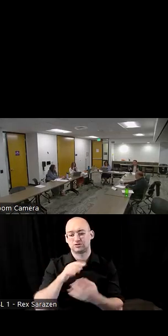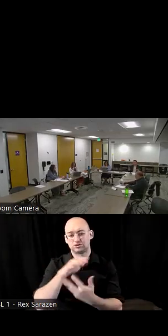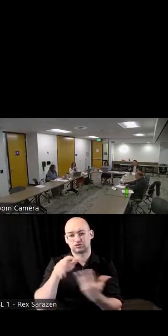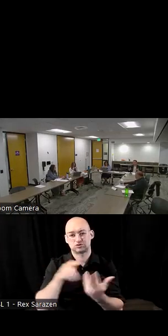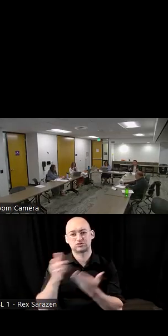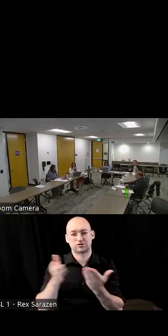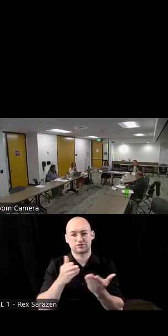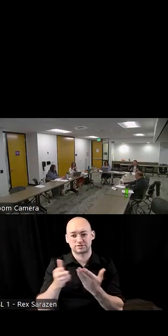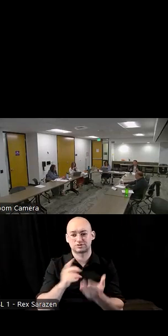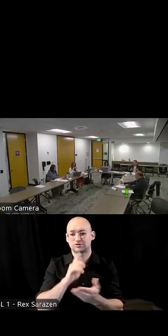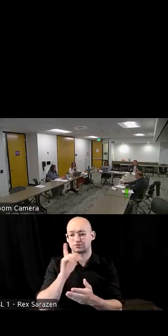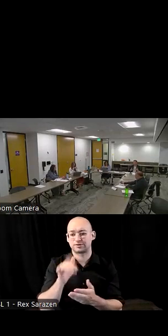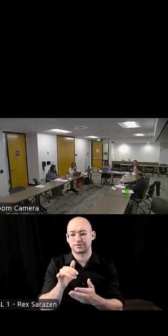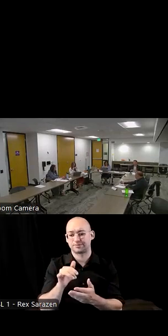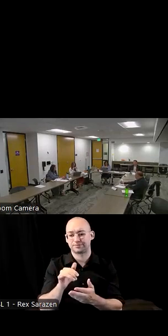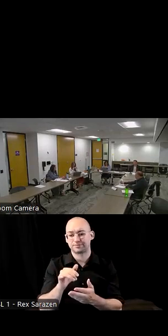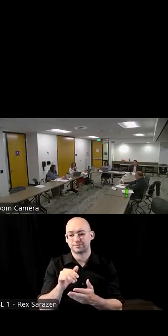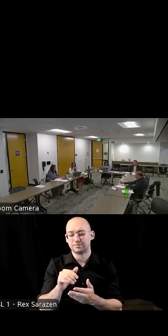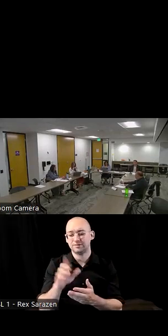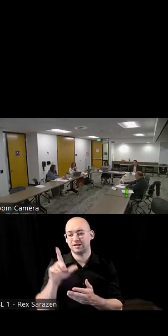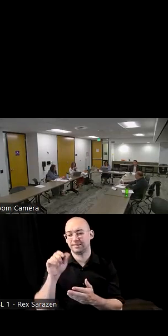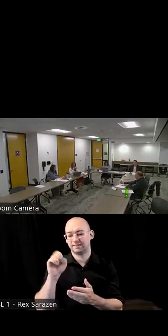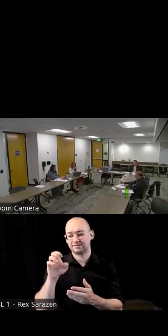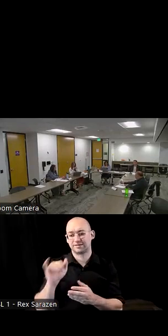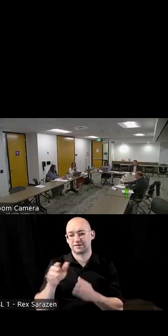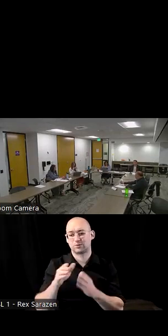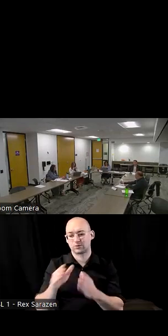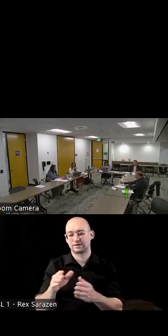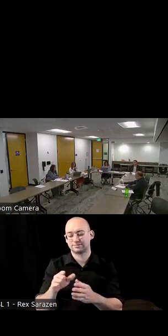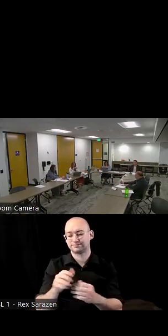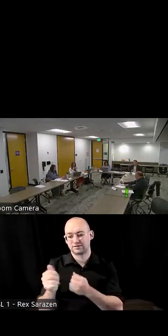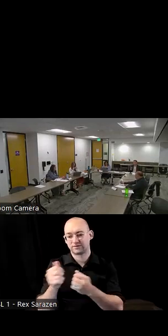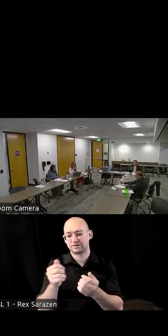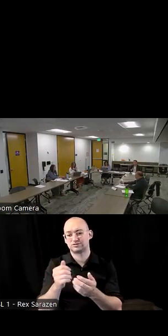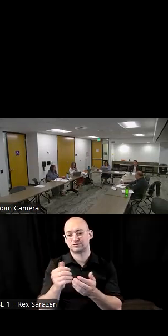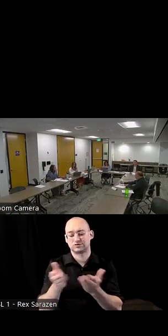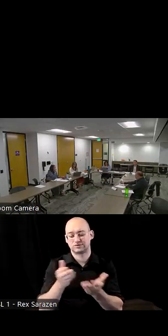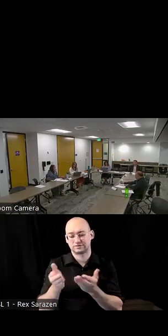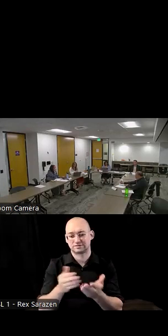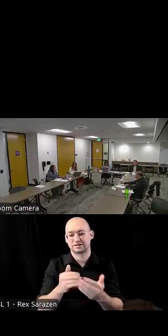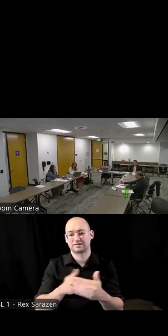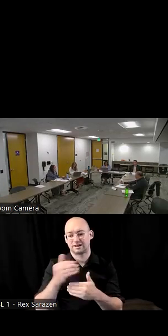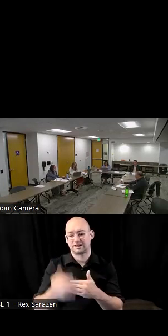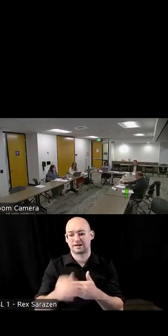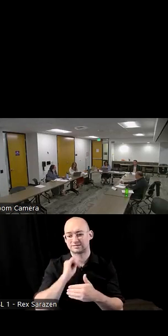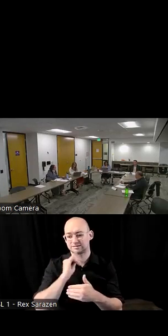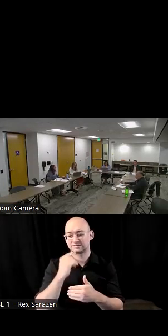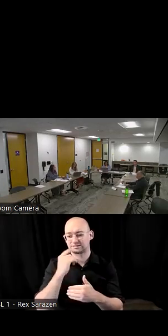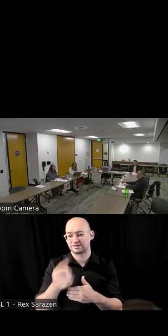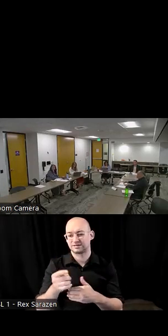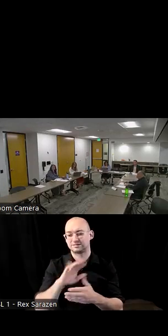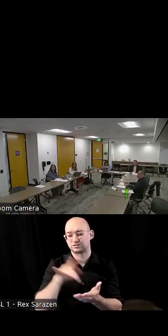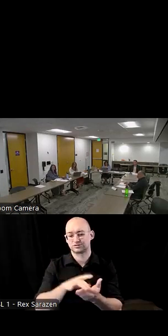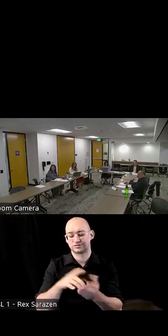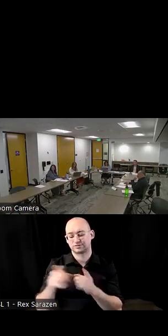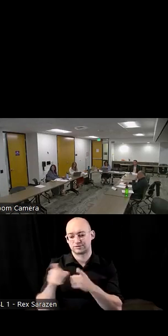so that they really, at least in that way, can navigate services. The next iteration, as I mentioned, is this central directory, or